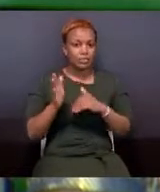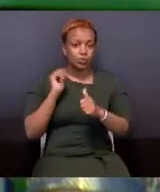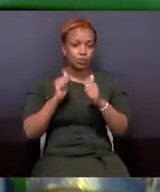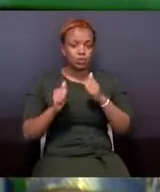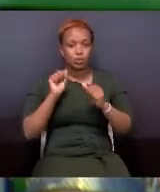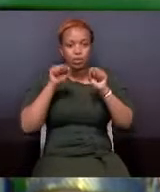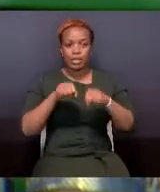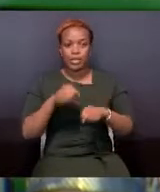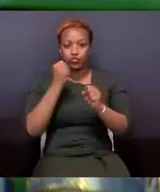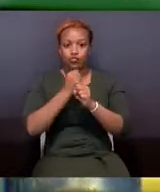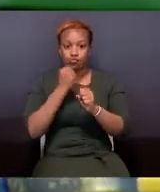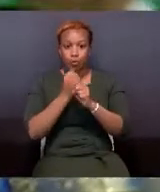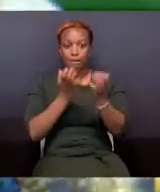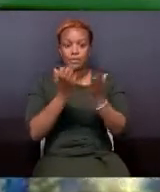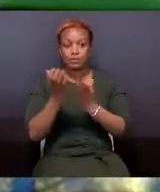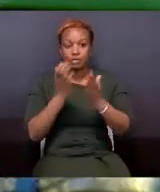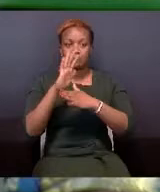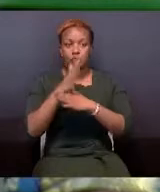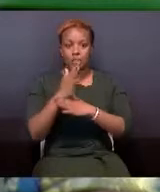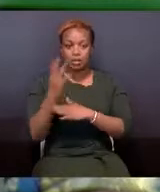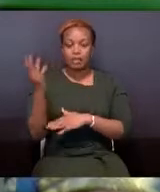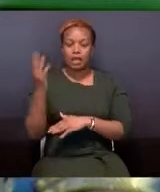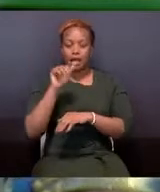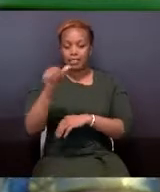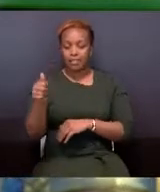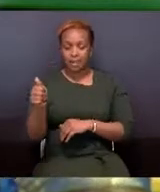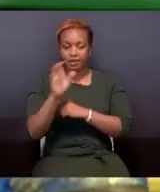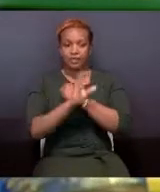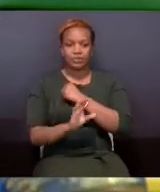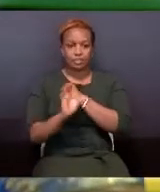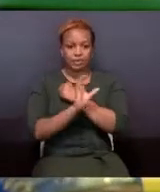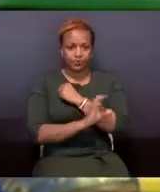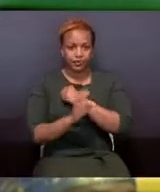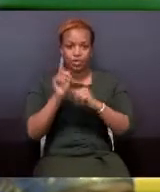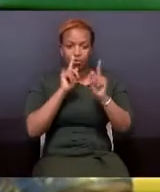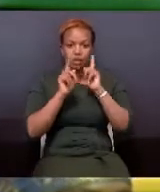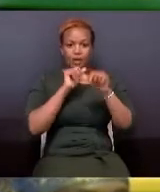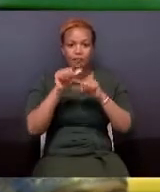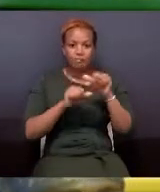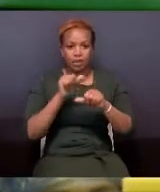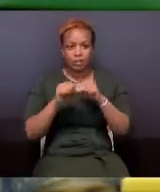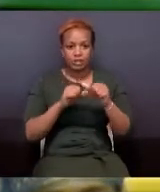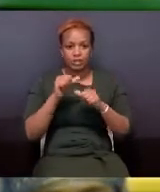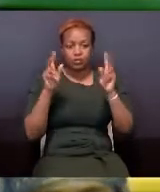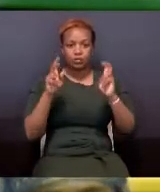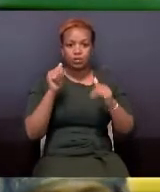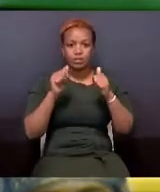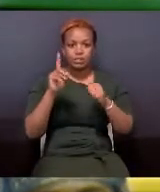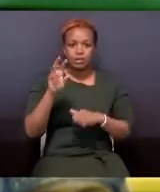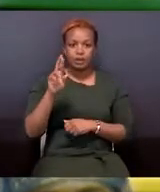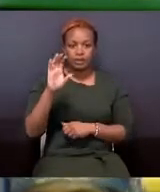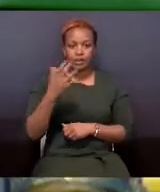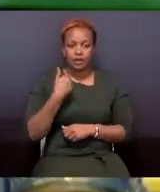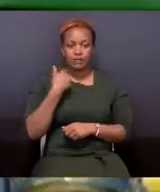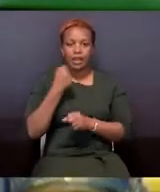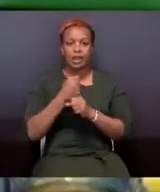you know, do business between each other as countries. Yes. For example, even taxes. Yes. You talked about the issue of Eastern DRC having to reduce their taxes